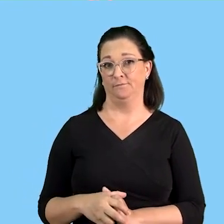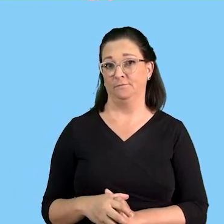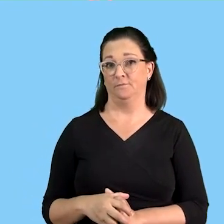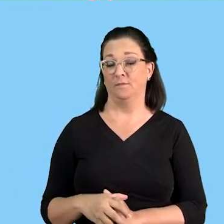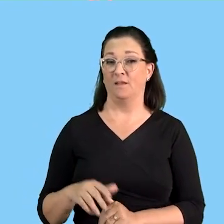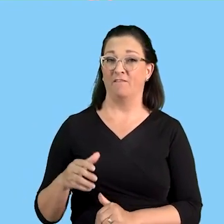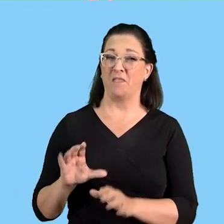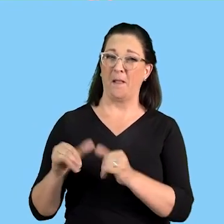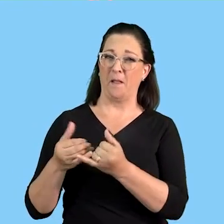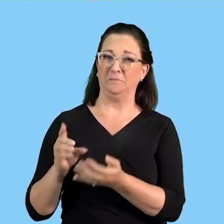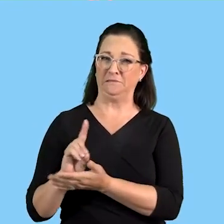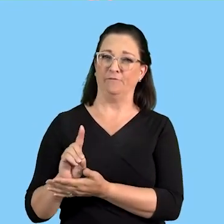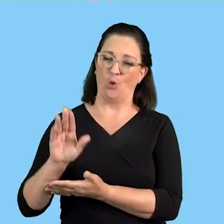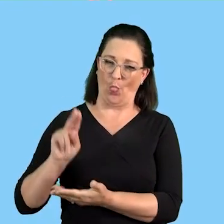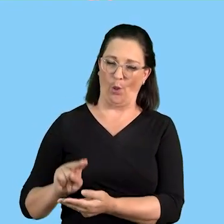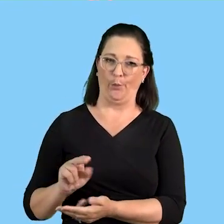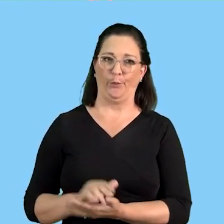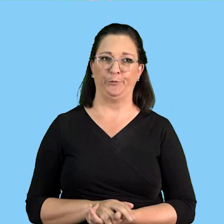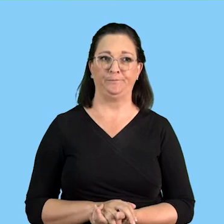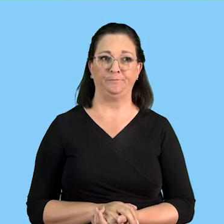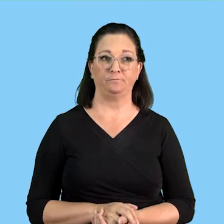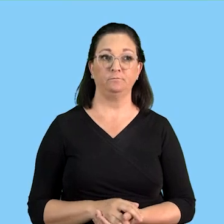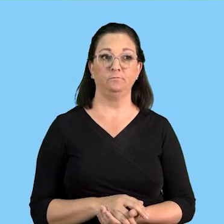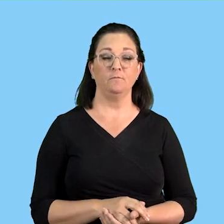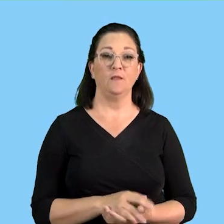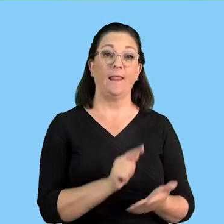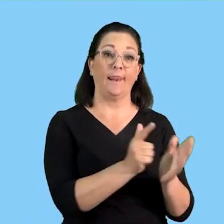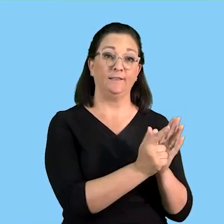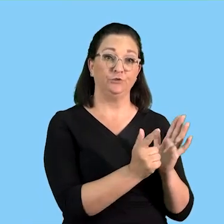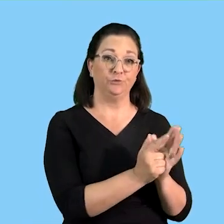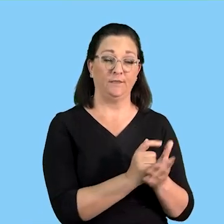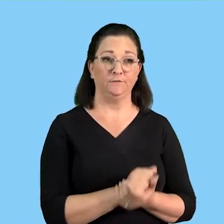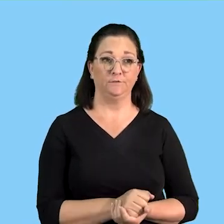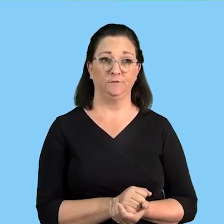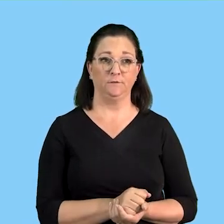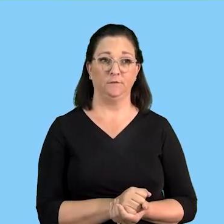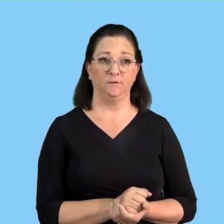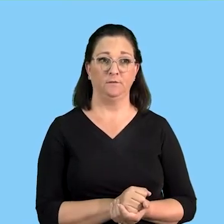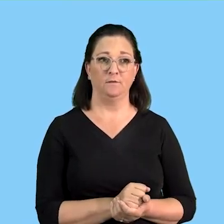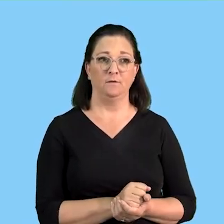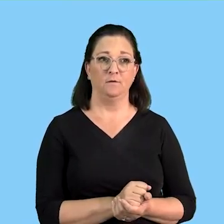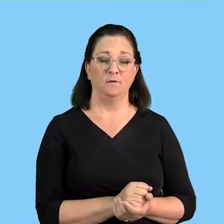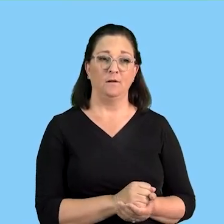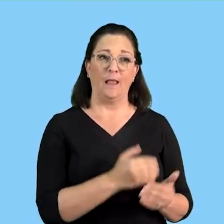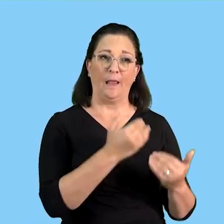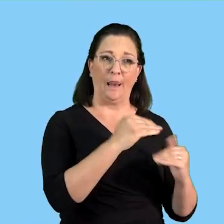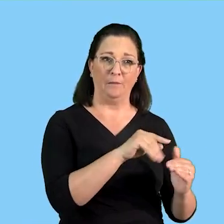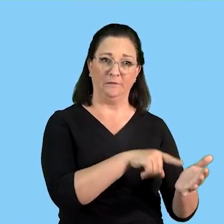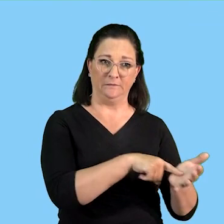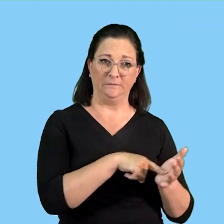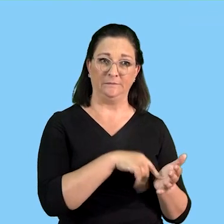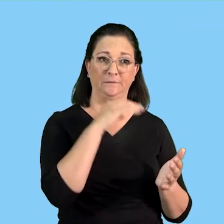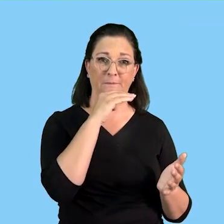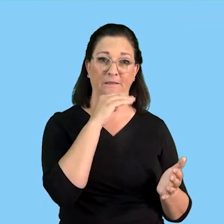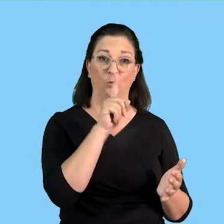Rand if the company dividends are low. Then, legislation. Limited liability